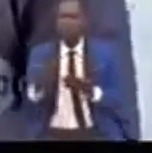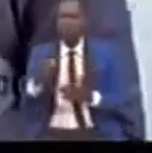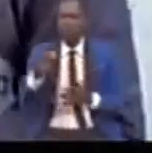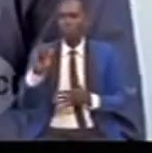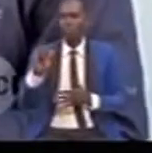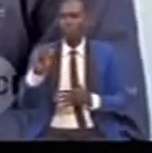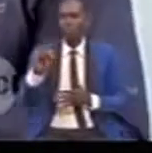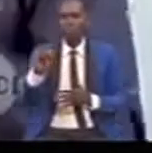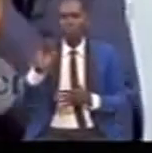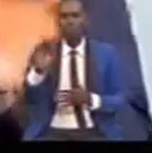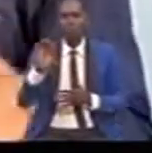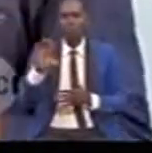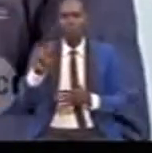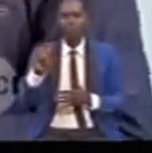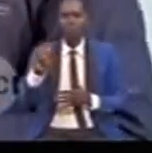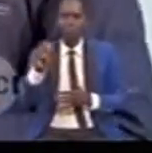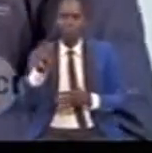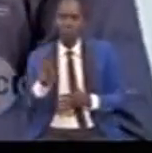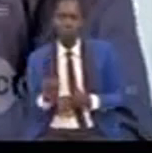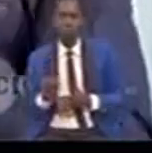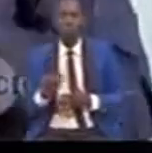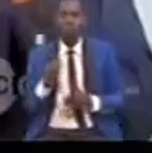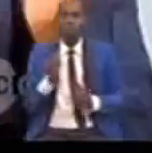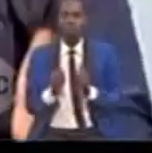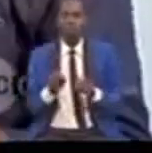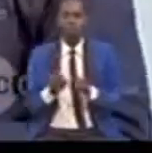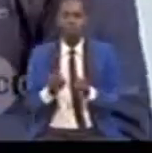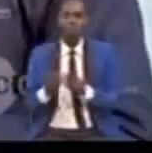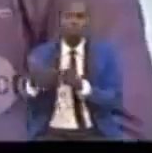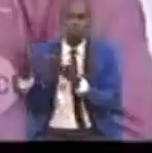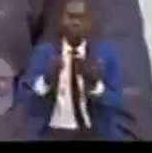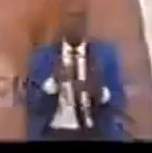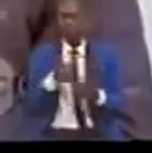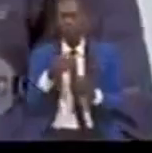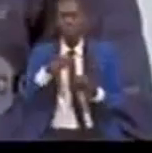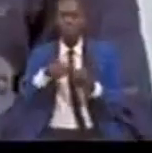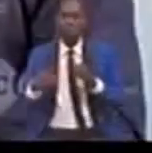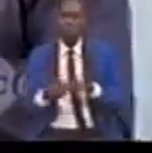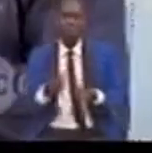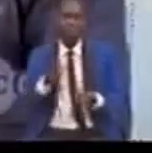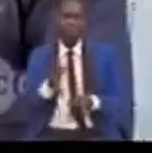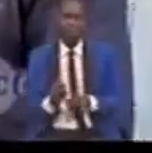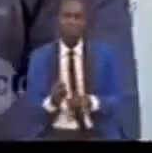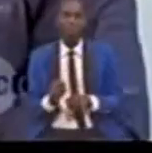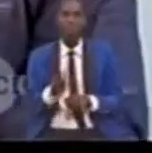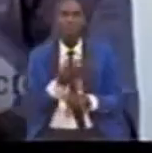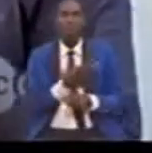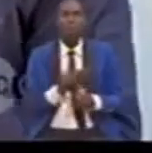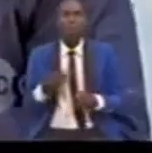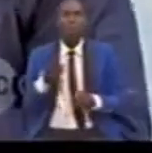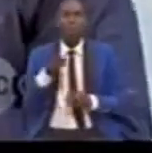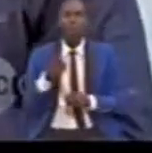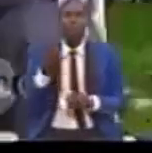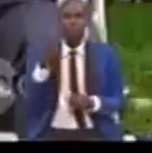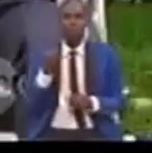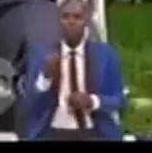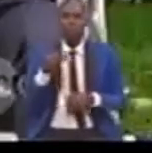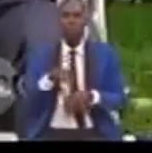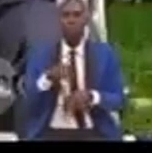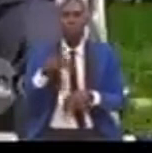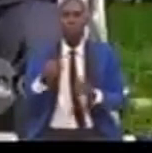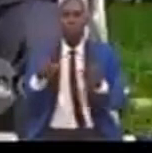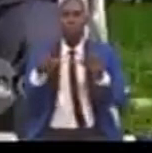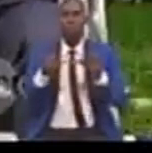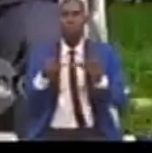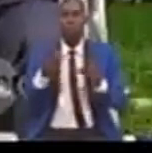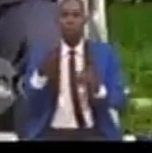which actually collapsed all the major organs. And then it was at the state of coma,